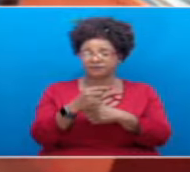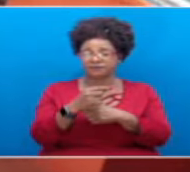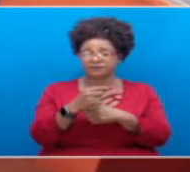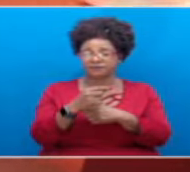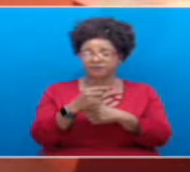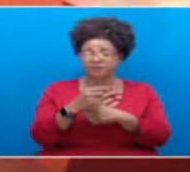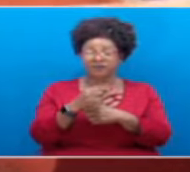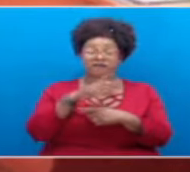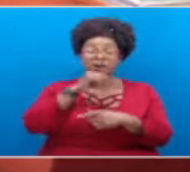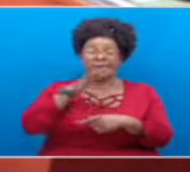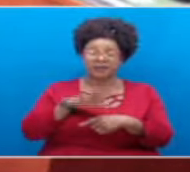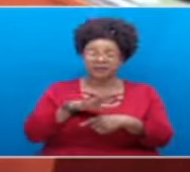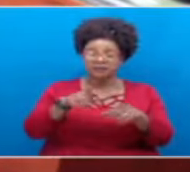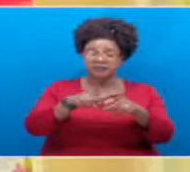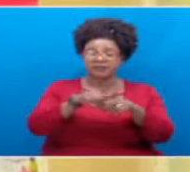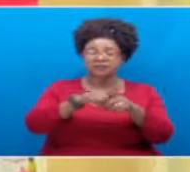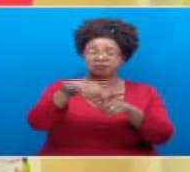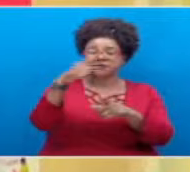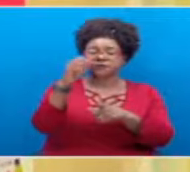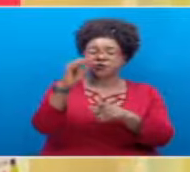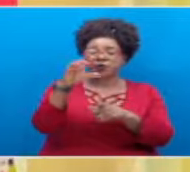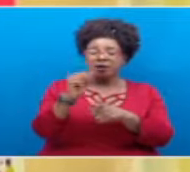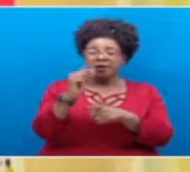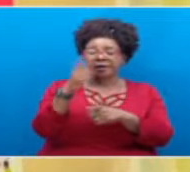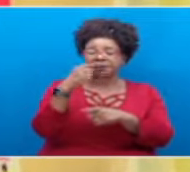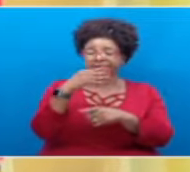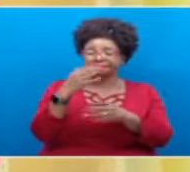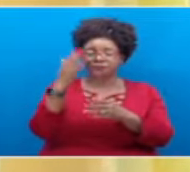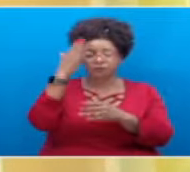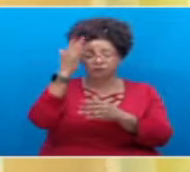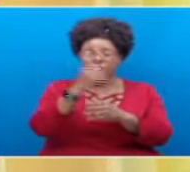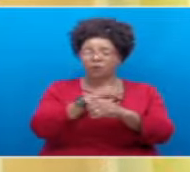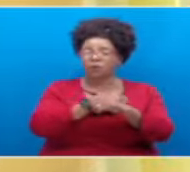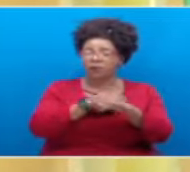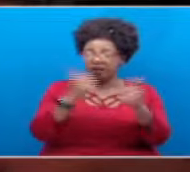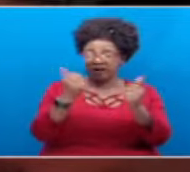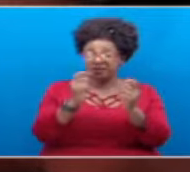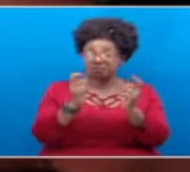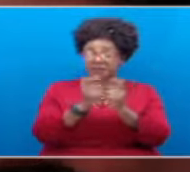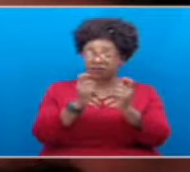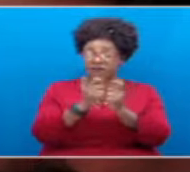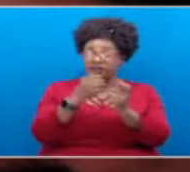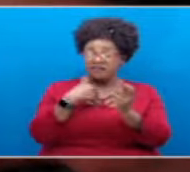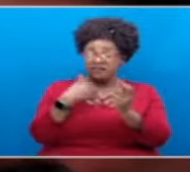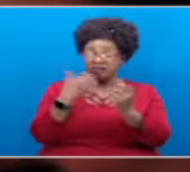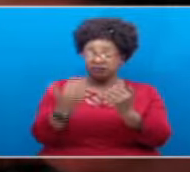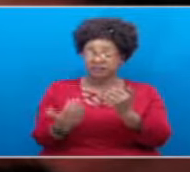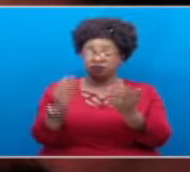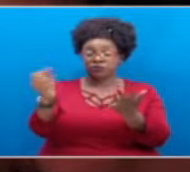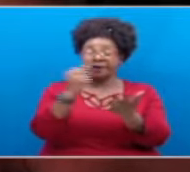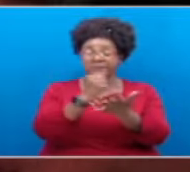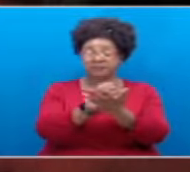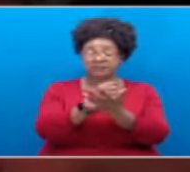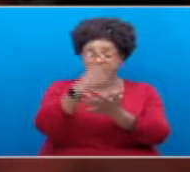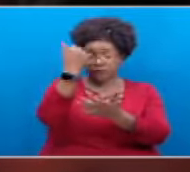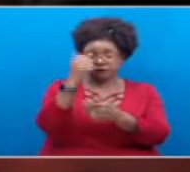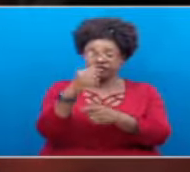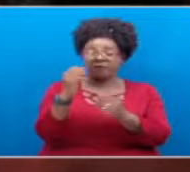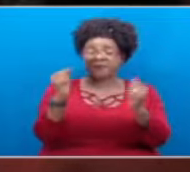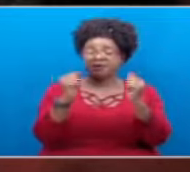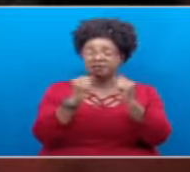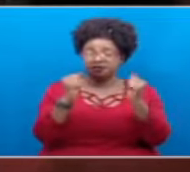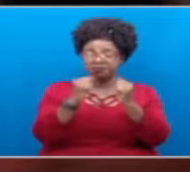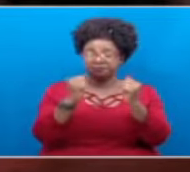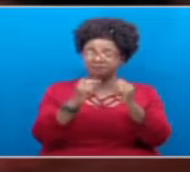For parents like Tola Amalemba, who know too well the pain of having a child admitted with malaria, she gladly took up the offer